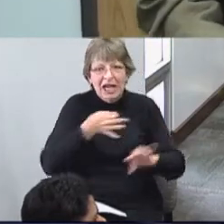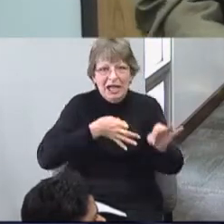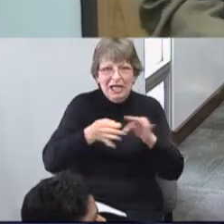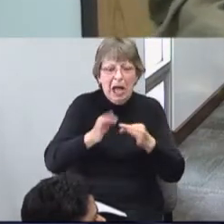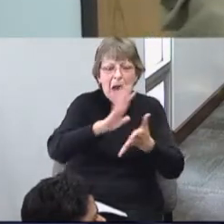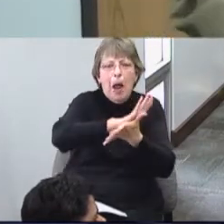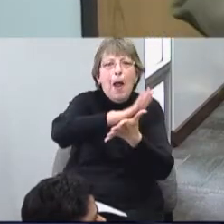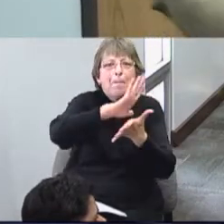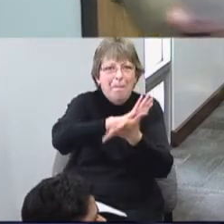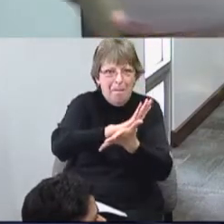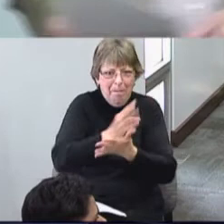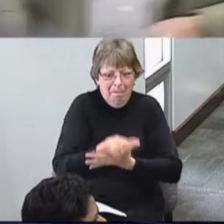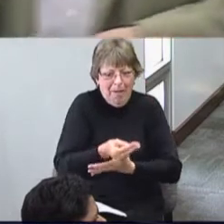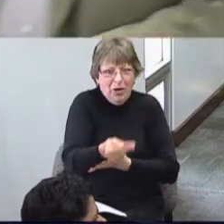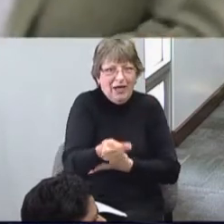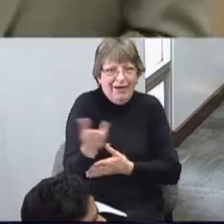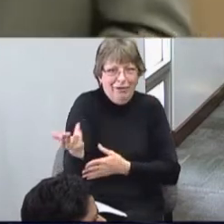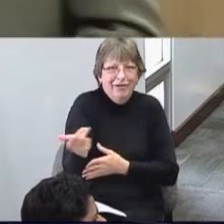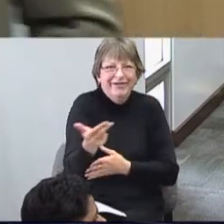for your use.